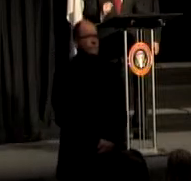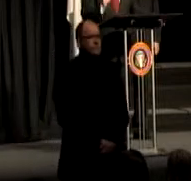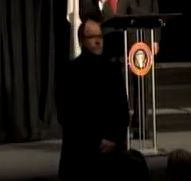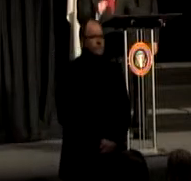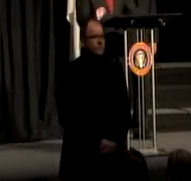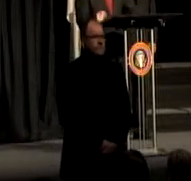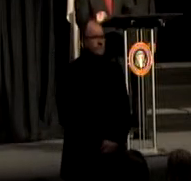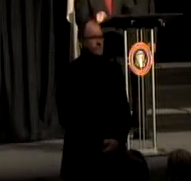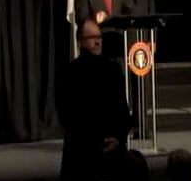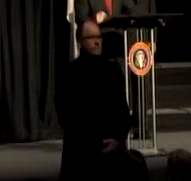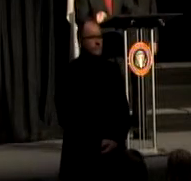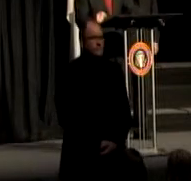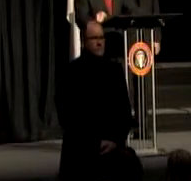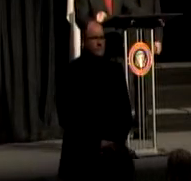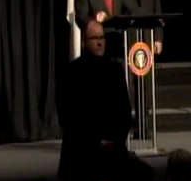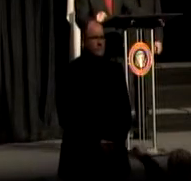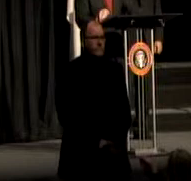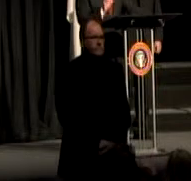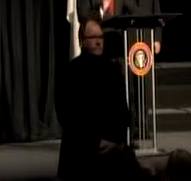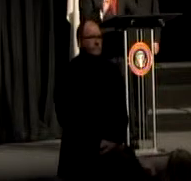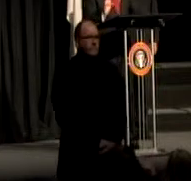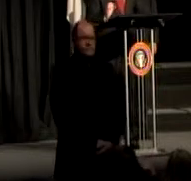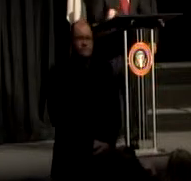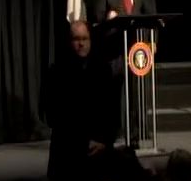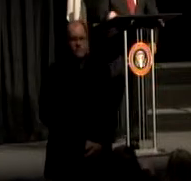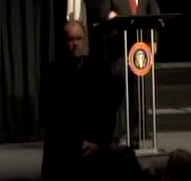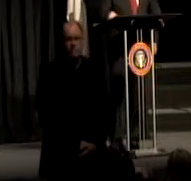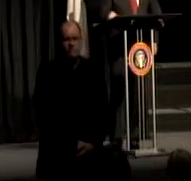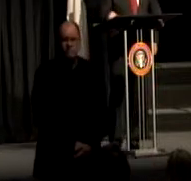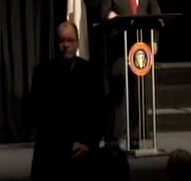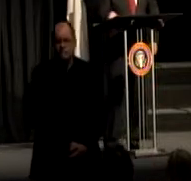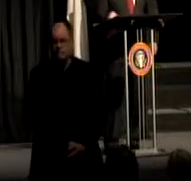have is we have to have fanaticism. What does that mean? We have to be fanatical.